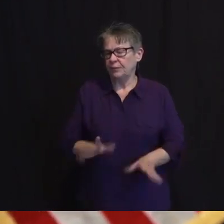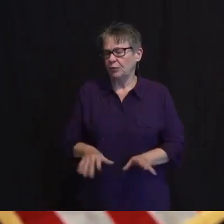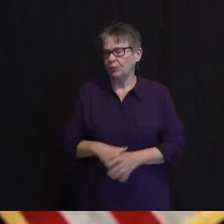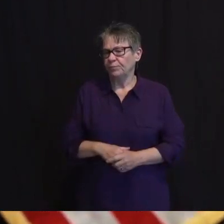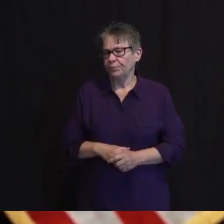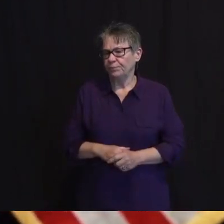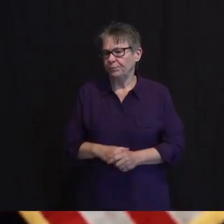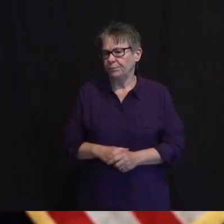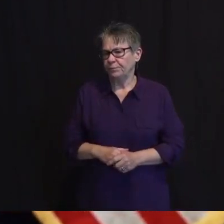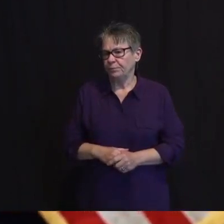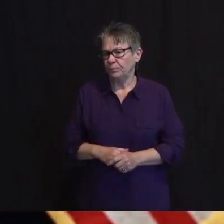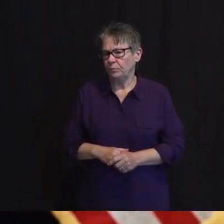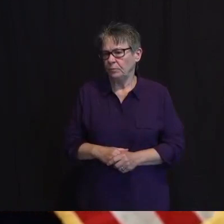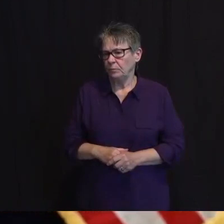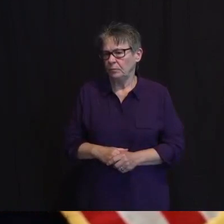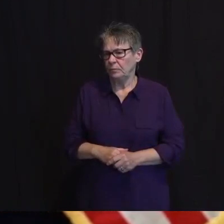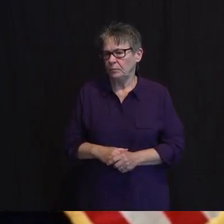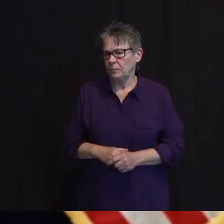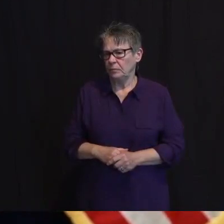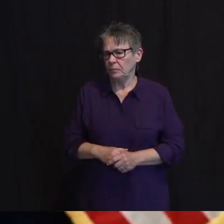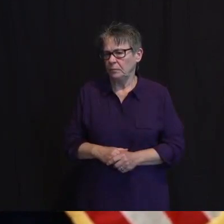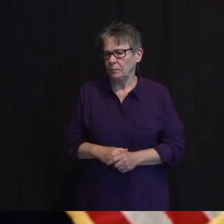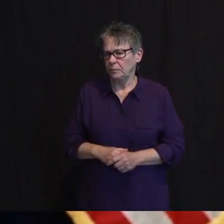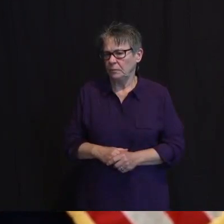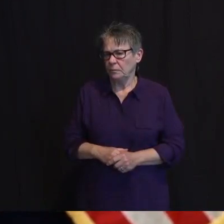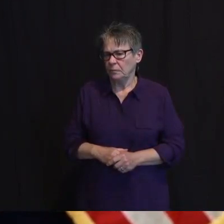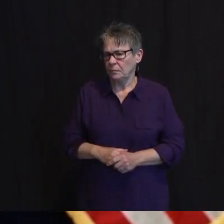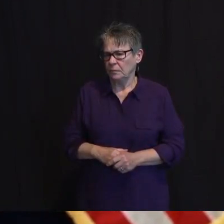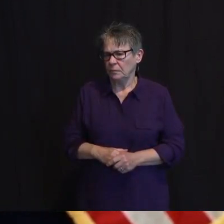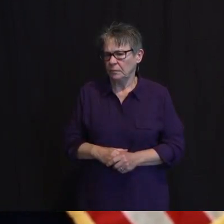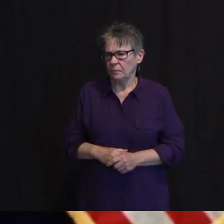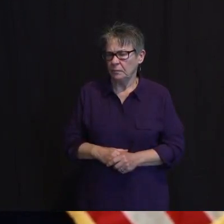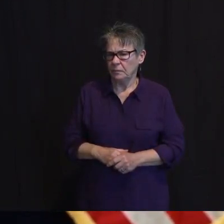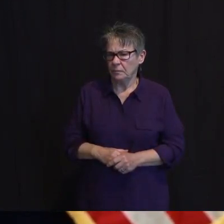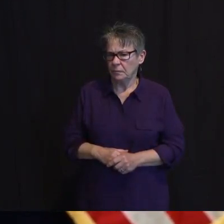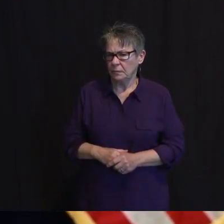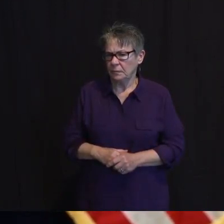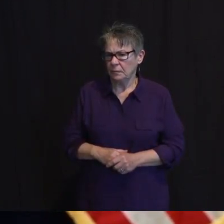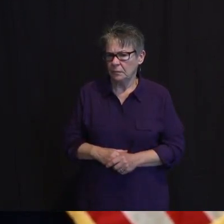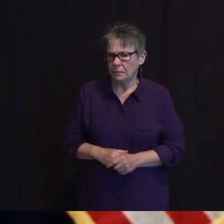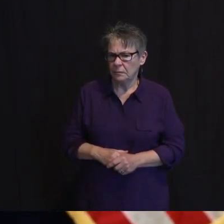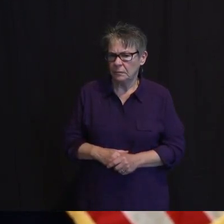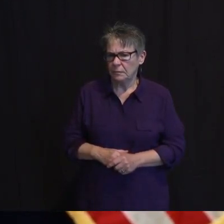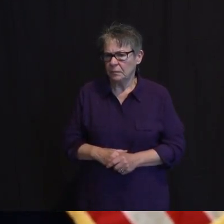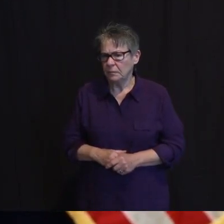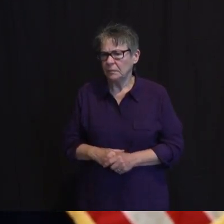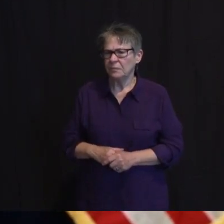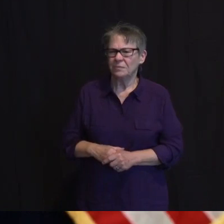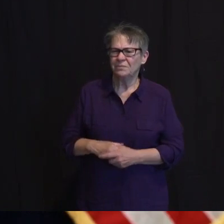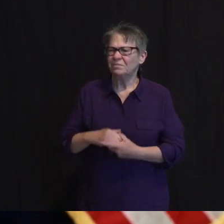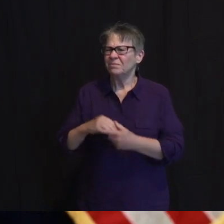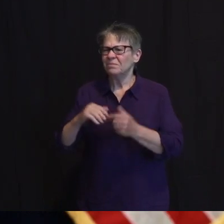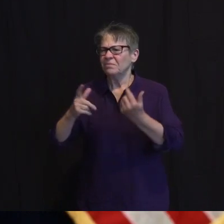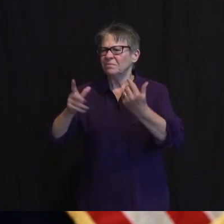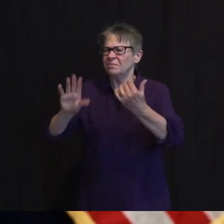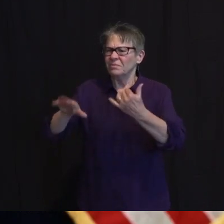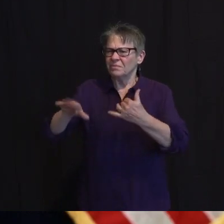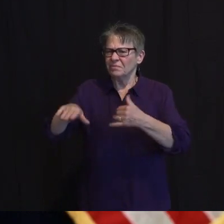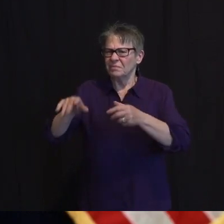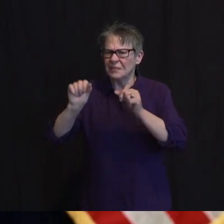for healthcare workers as we do for law enforcement? Now, I do not have it broken down. I don't have a summary of it.